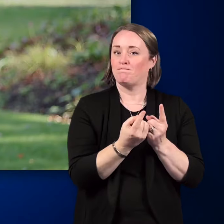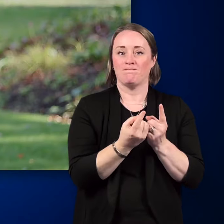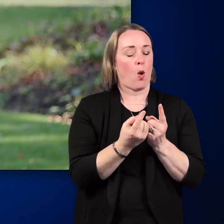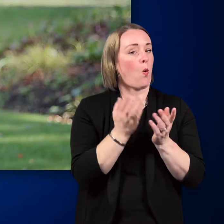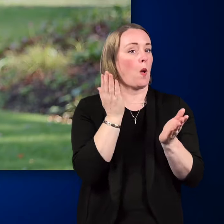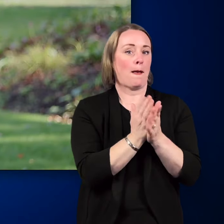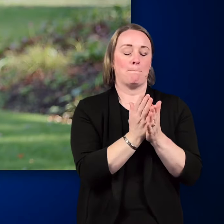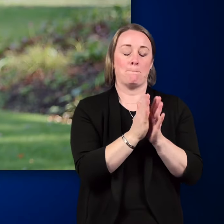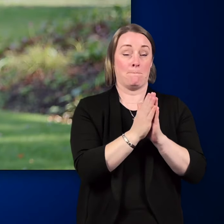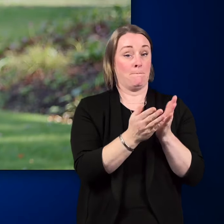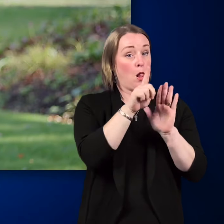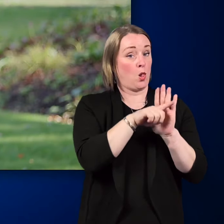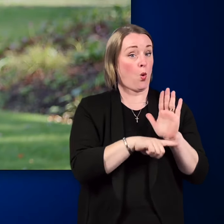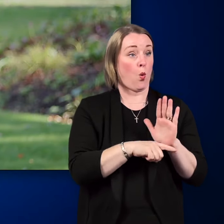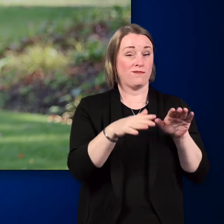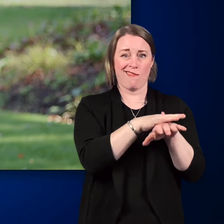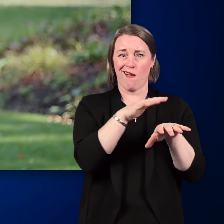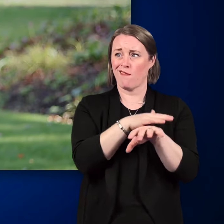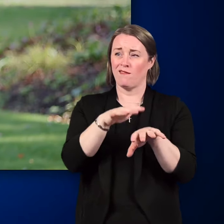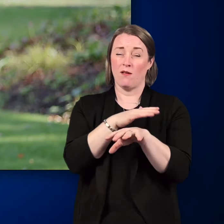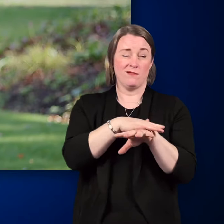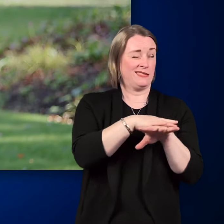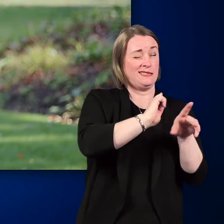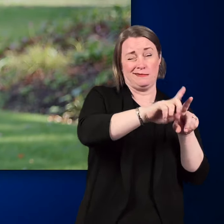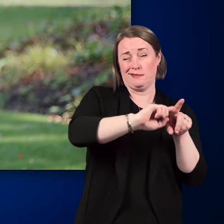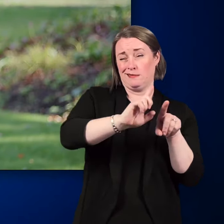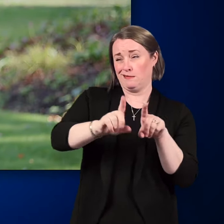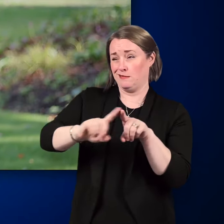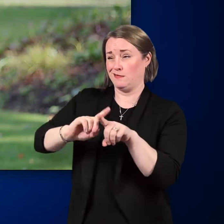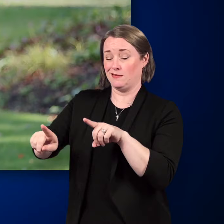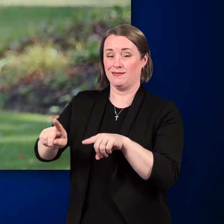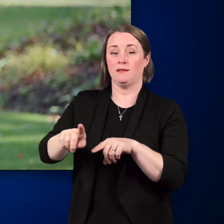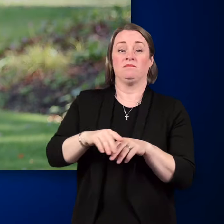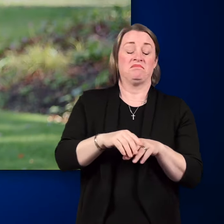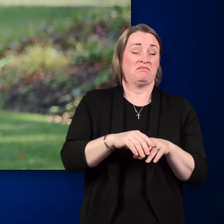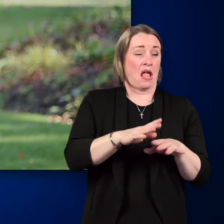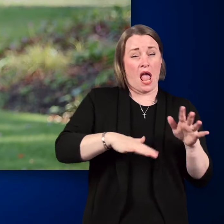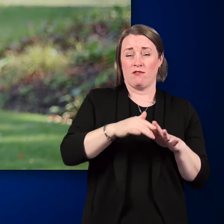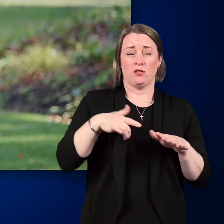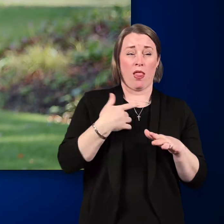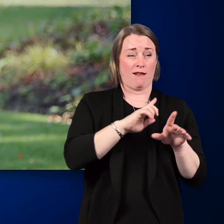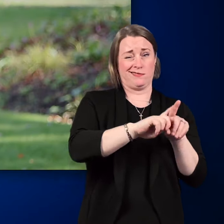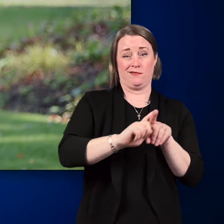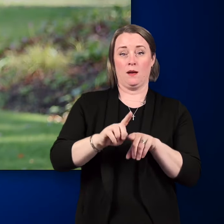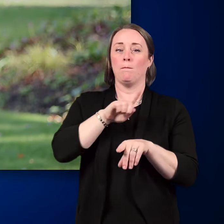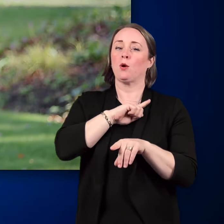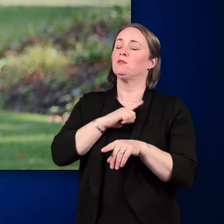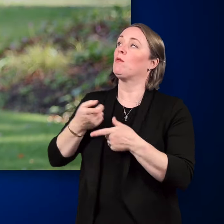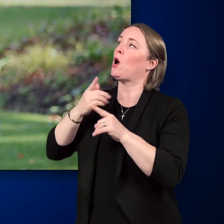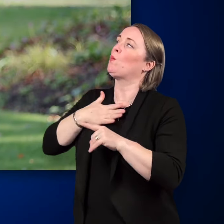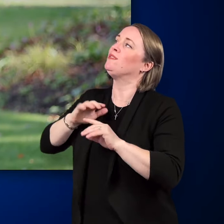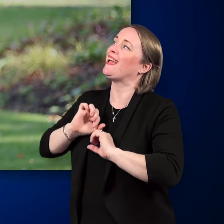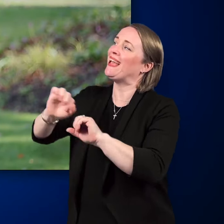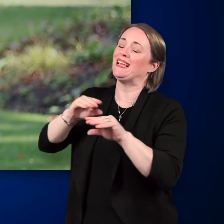actually, those laws encompass all aspects of life, because God wants to bring His teaching, His commands to